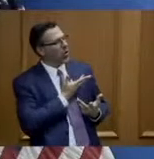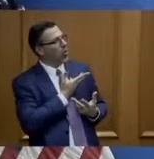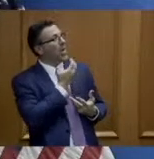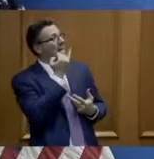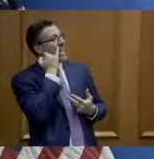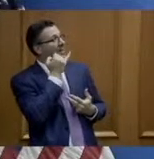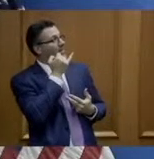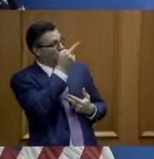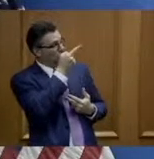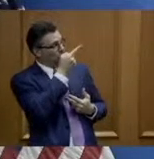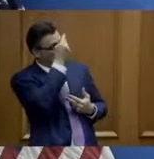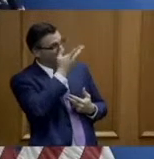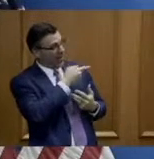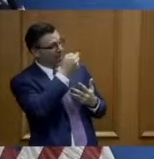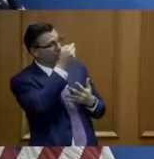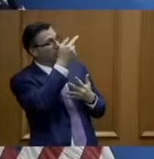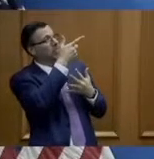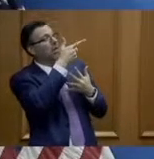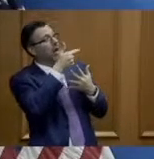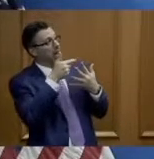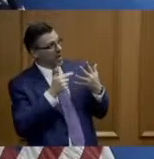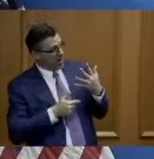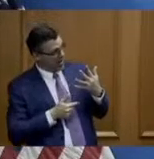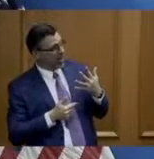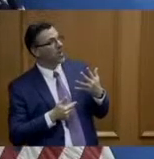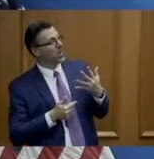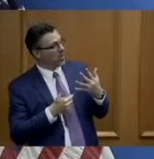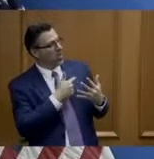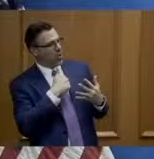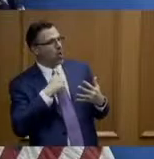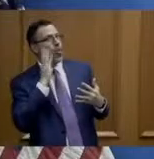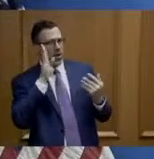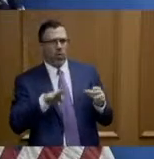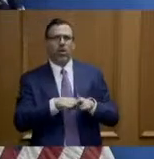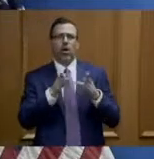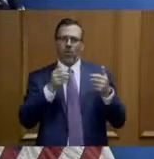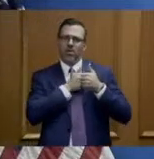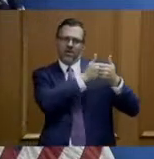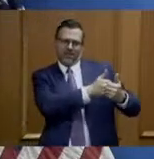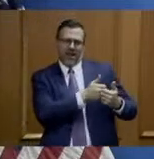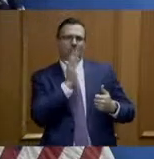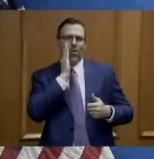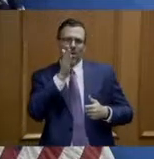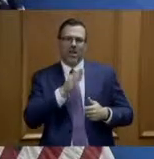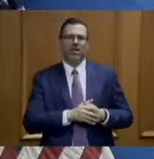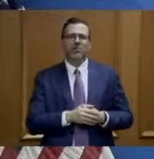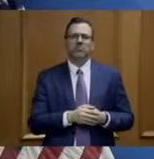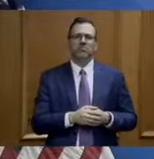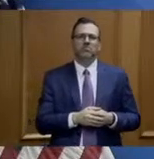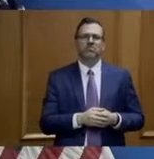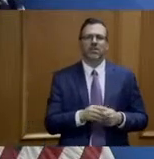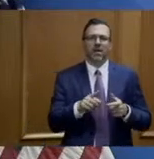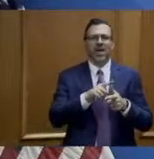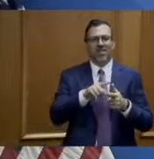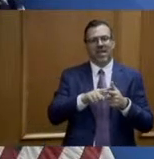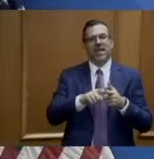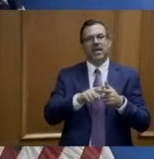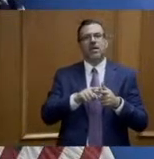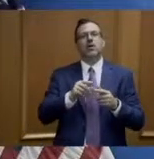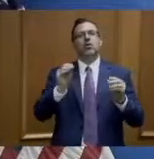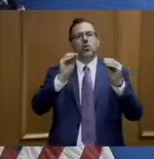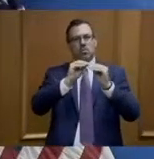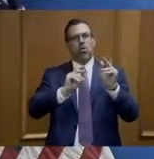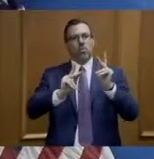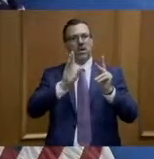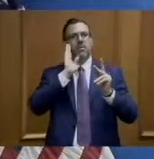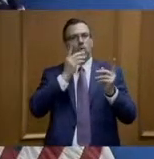safely and that we can give them information about how to do that, they know that if they open those businesses safely, then they're more likely to